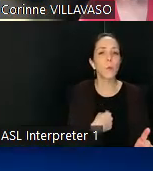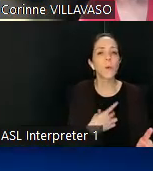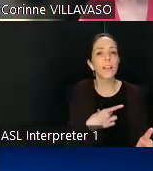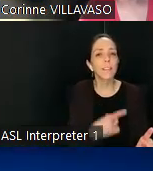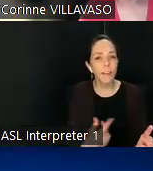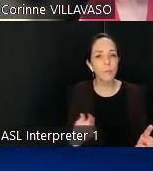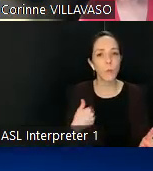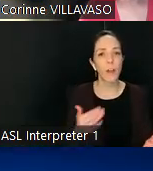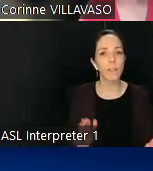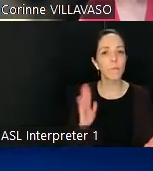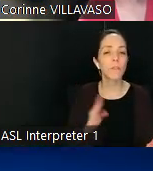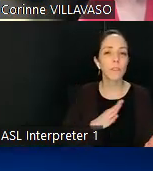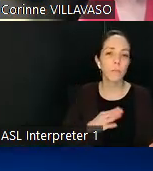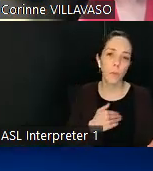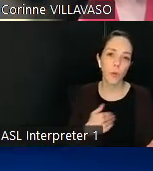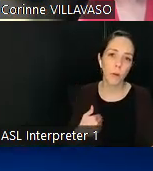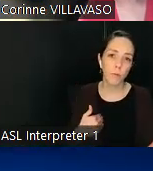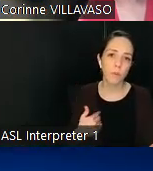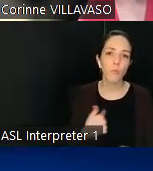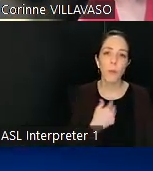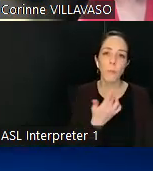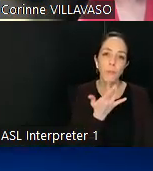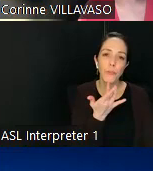having previous members